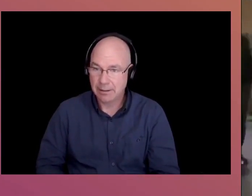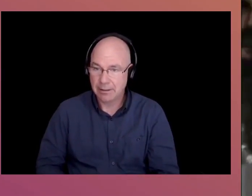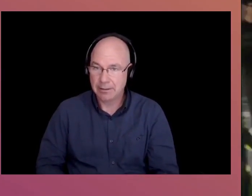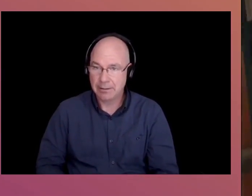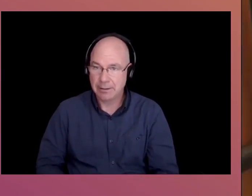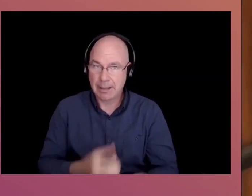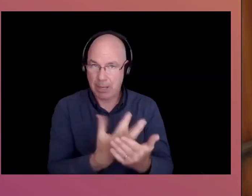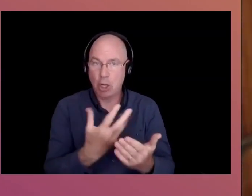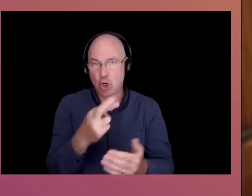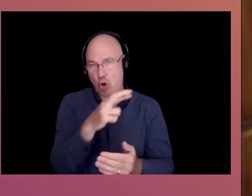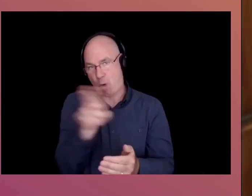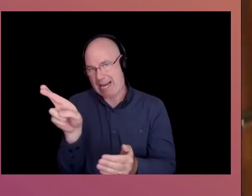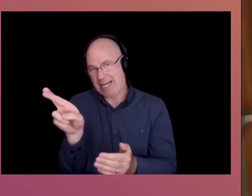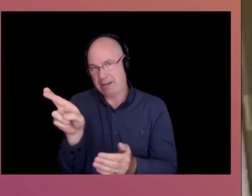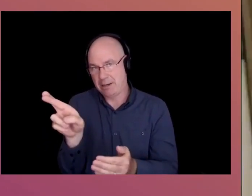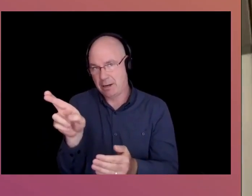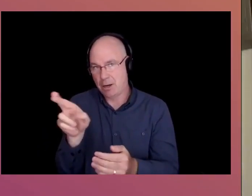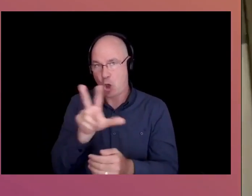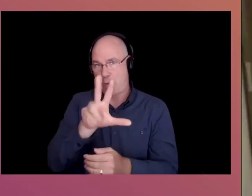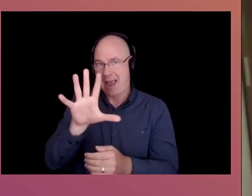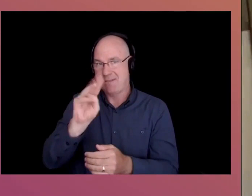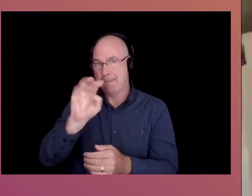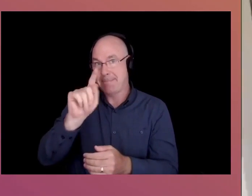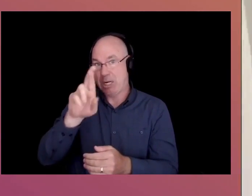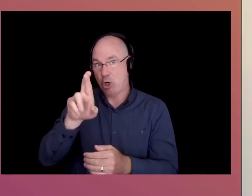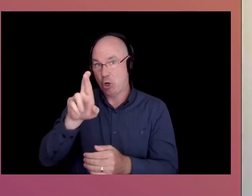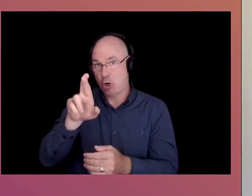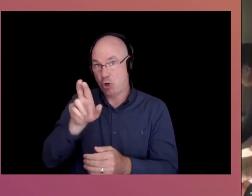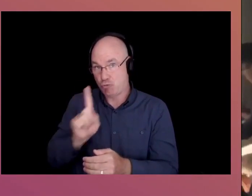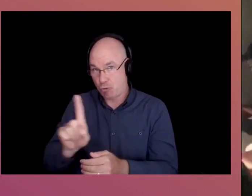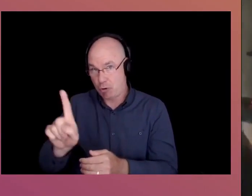Turn right. Proceed 35 meters and turn left at the plant and chairs.